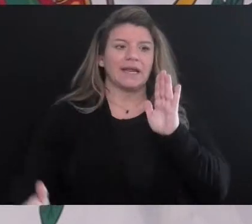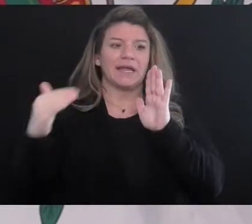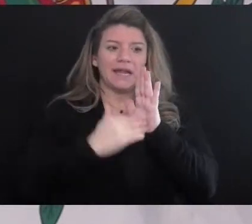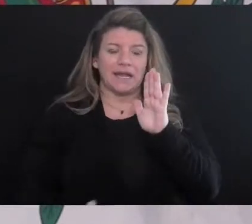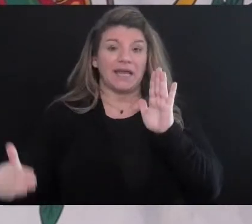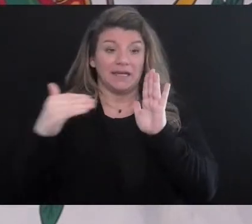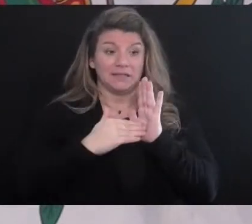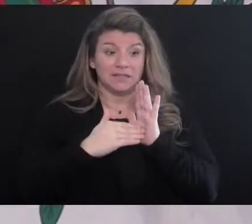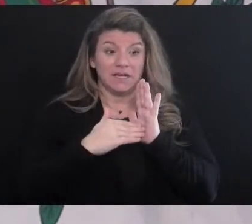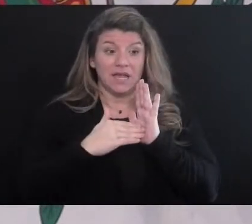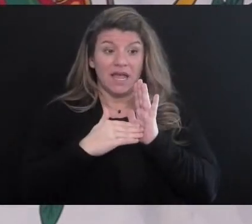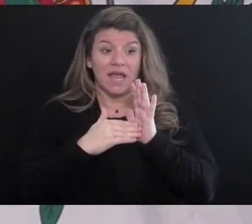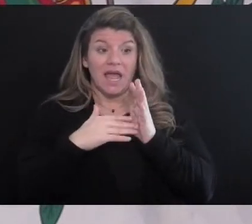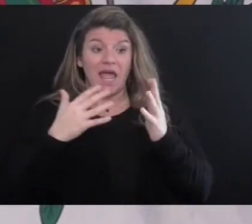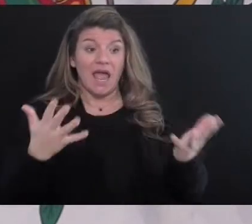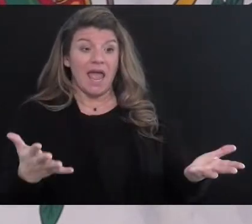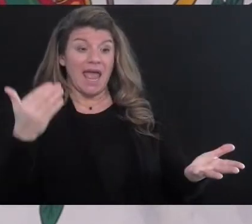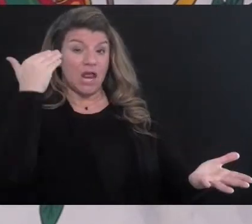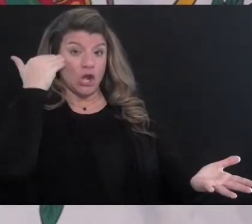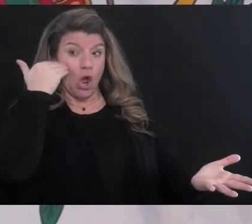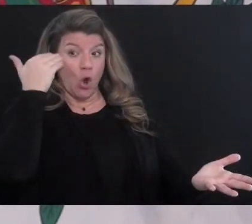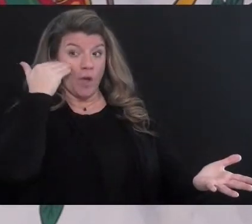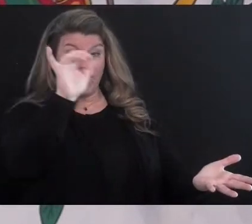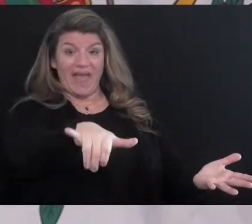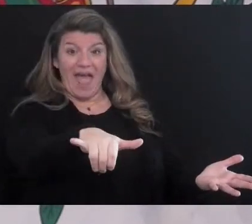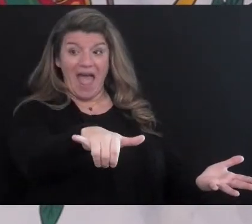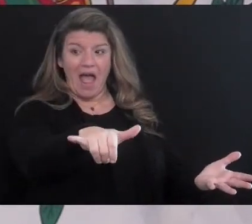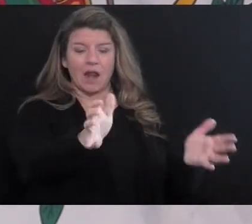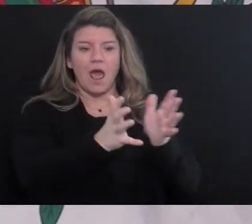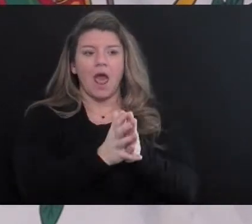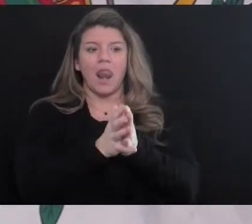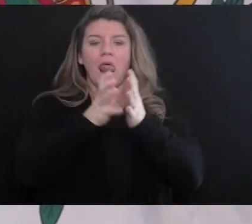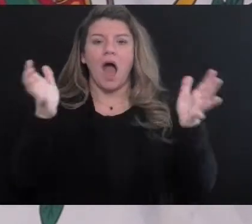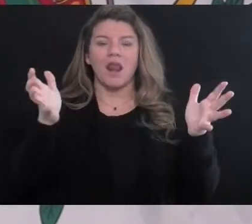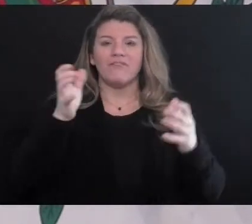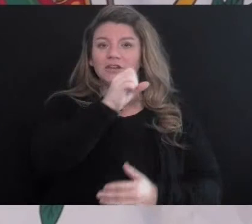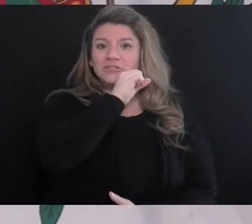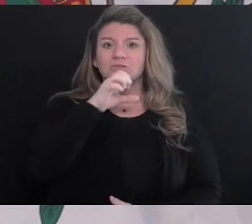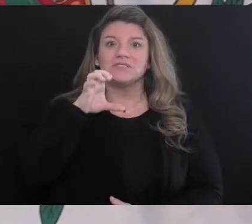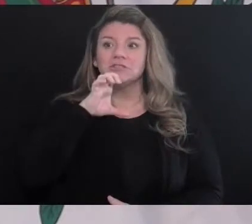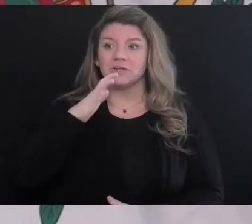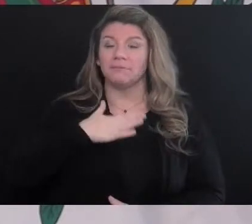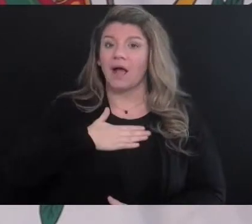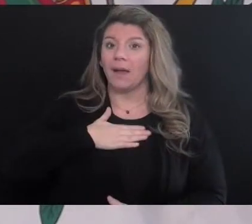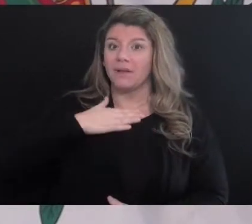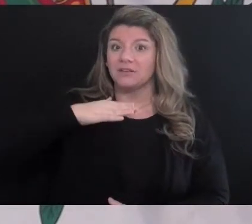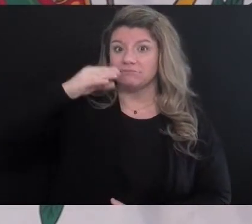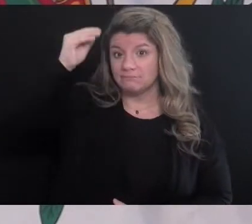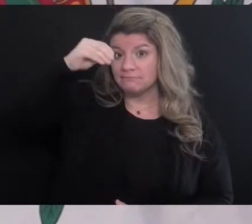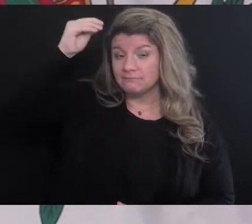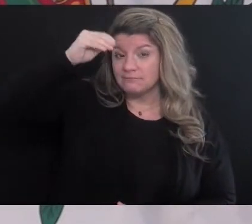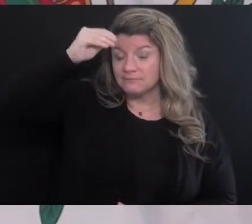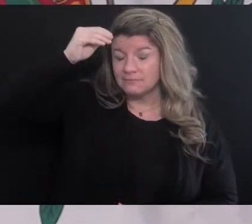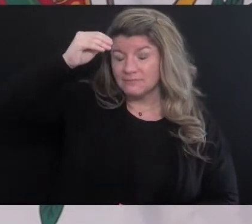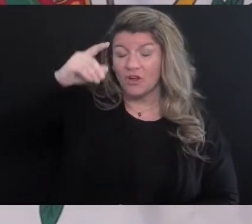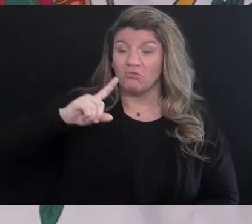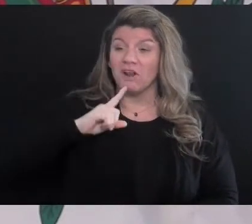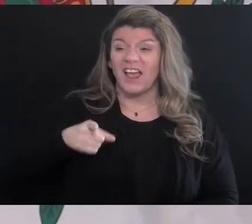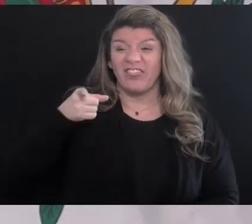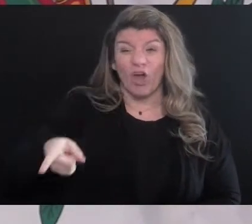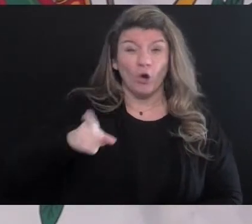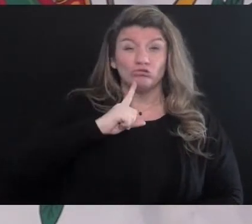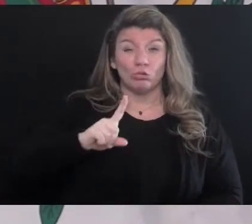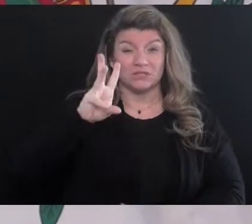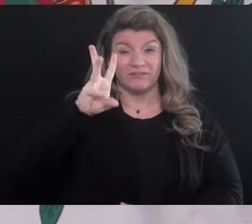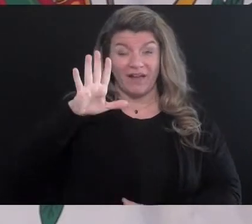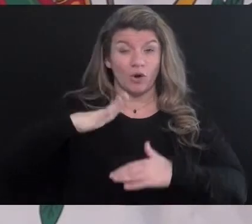in all of that, a lot of our seniors, in my opinion, you know, especially those